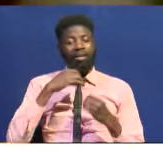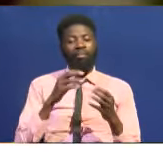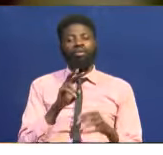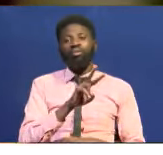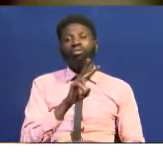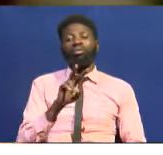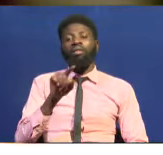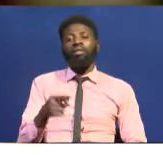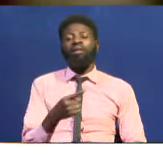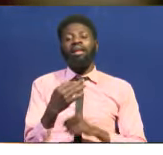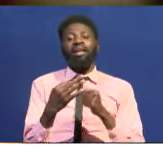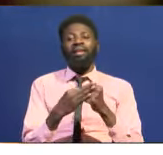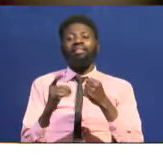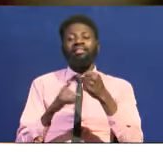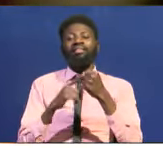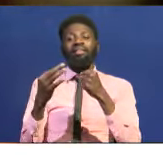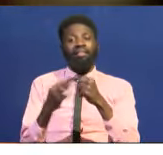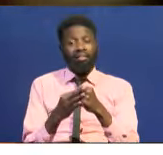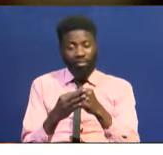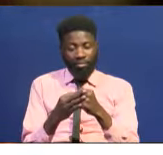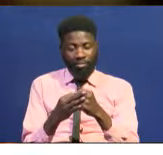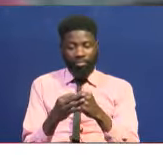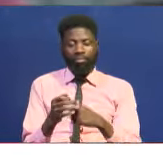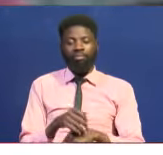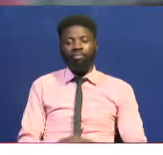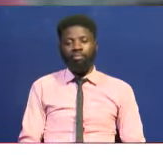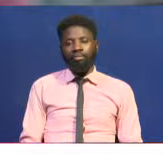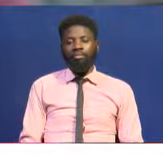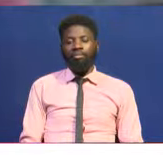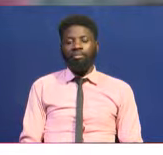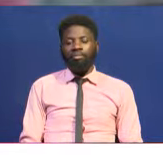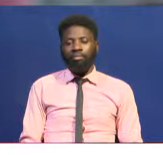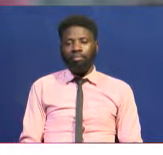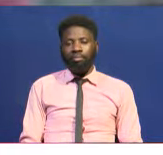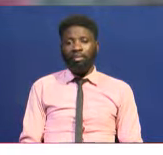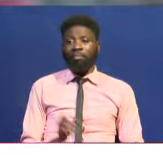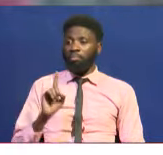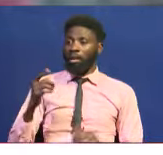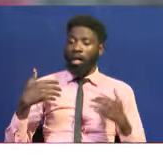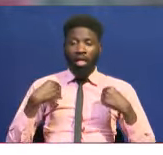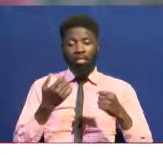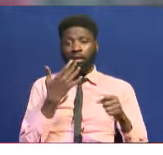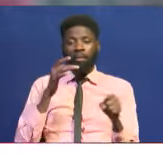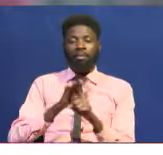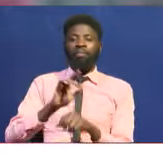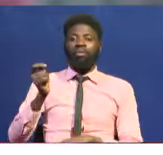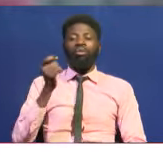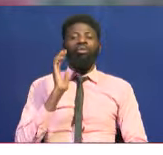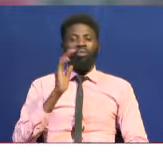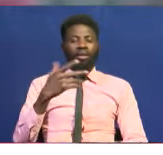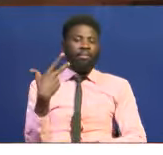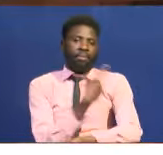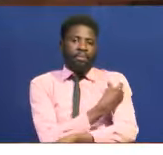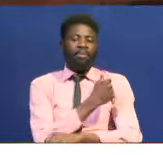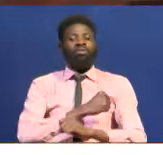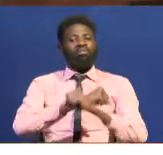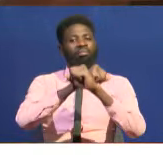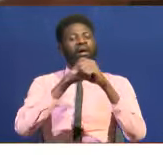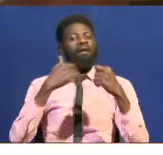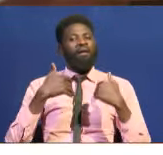22,863 and 622 respectively. The ministry has assured that Kenya will receive vaccines to combat the